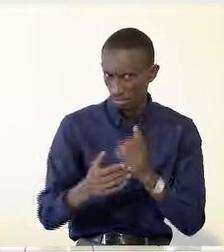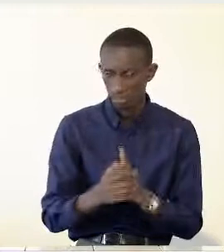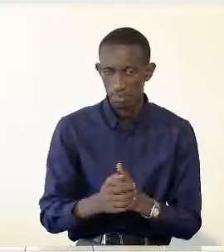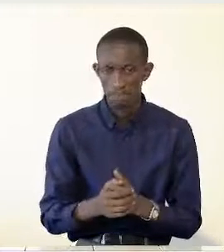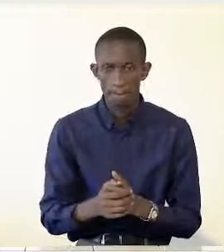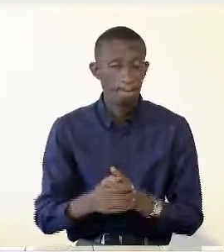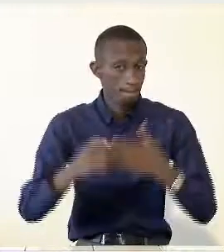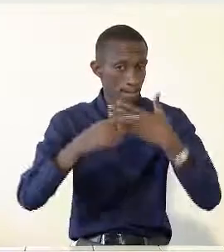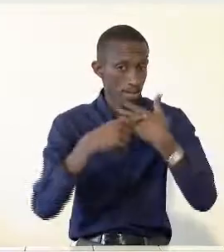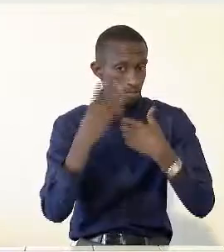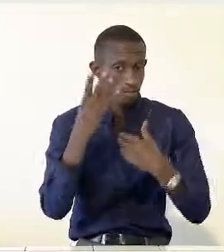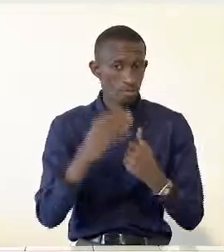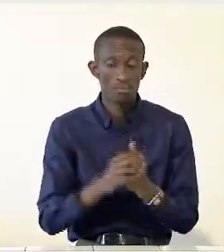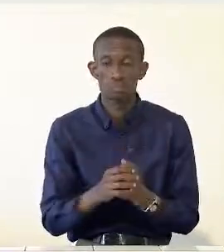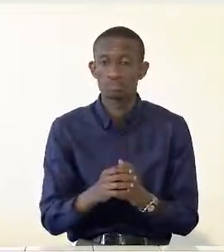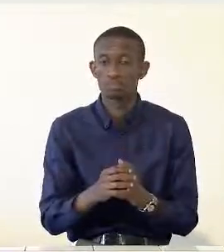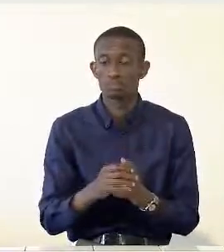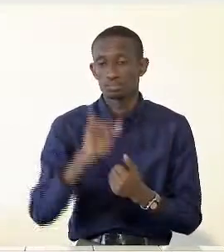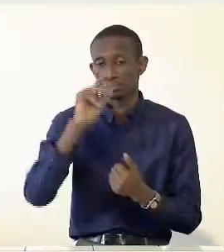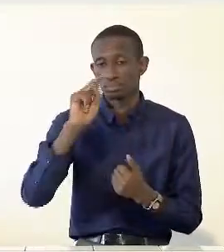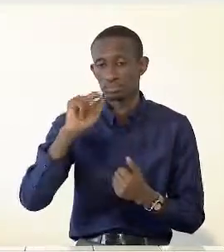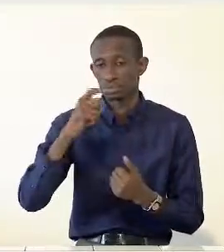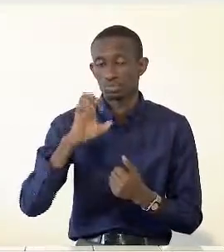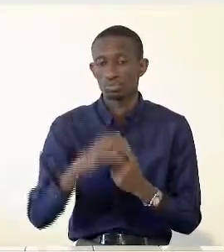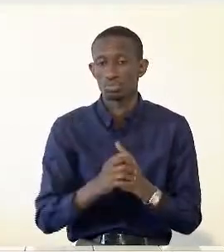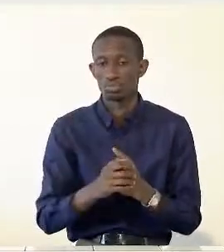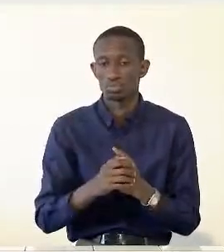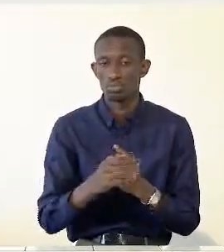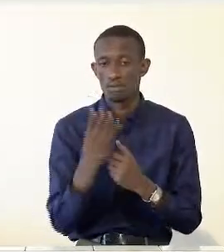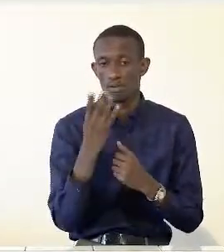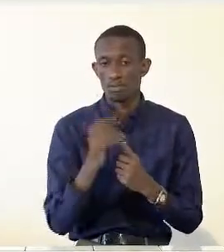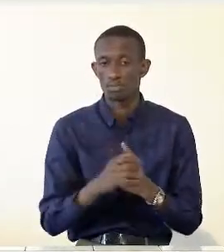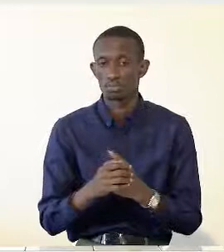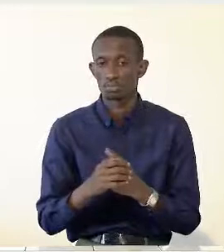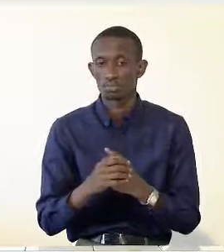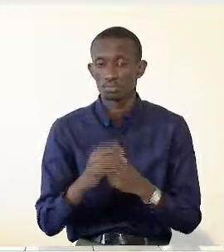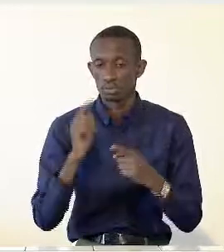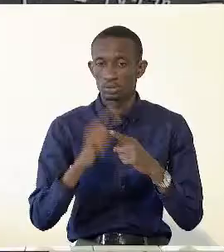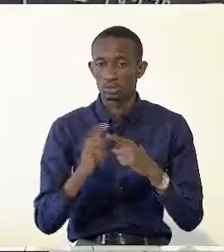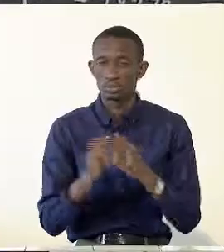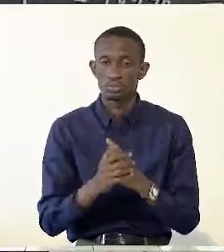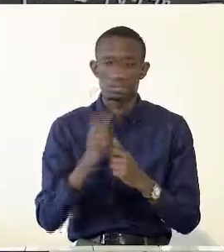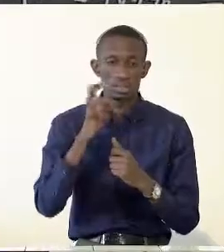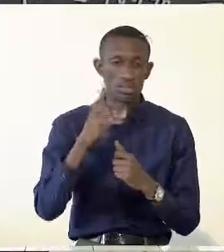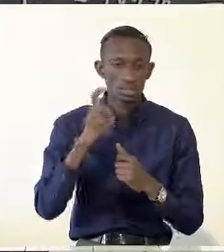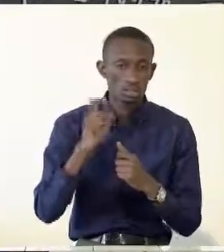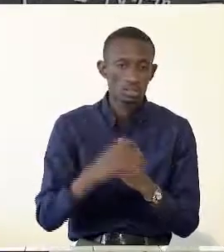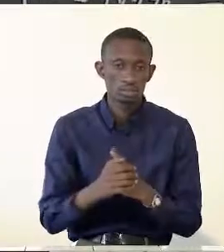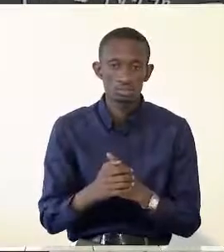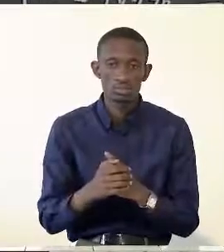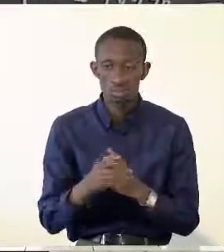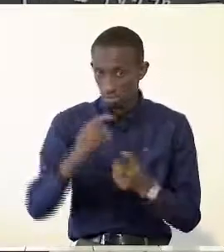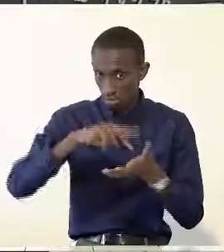like minus 4 integral of tan x dx, which is minus 4 integral